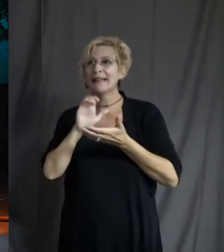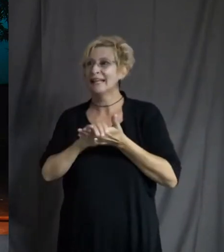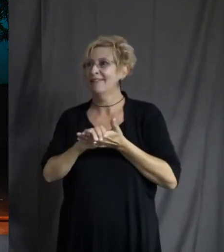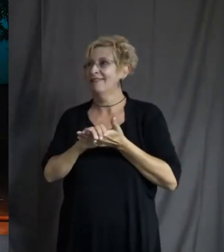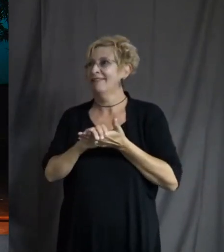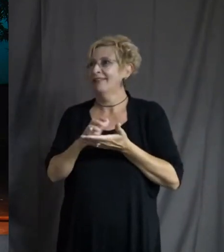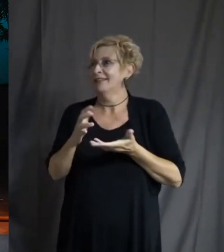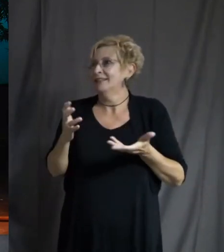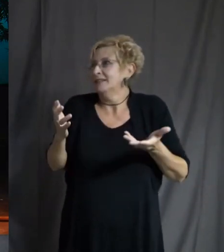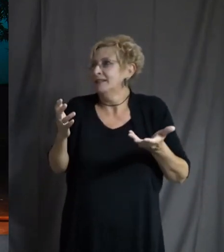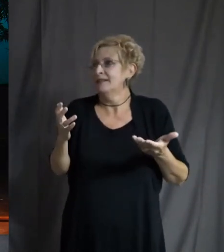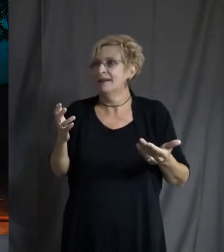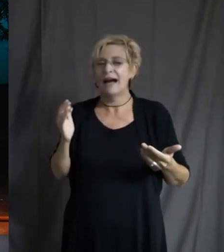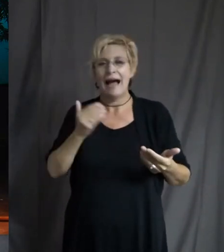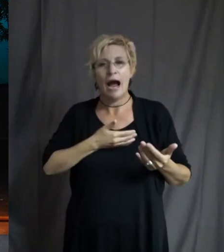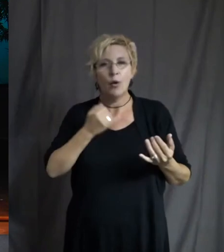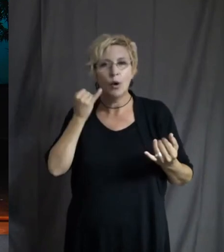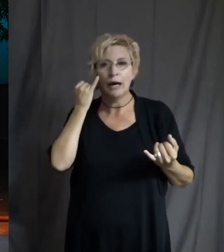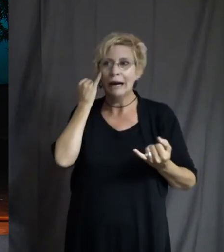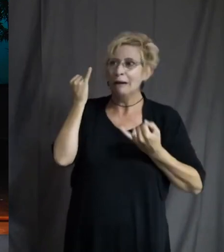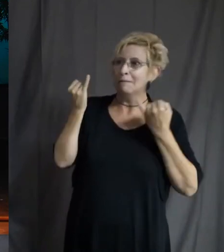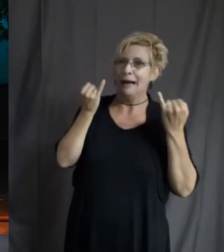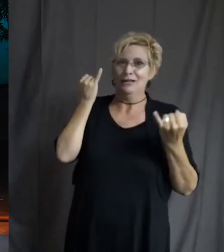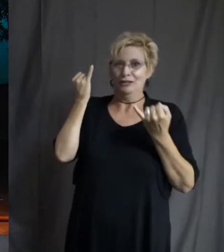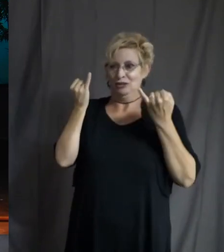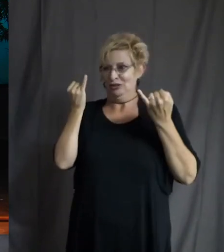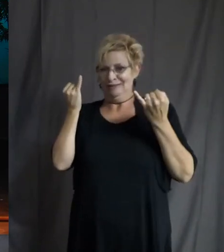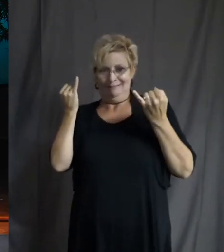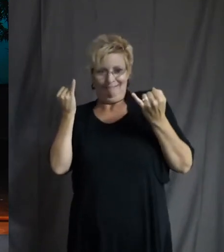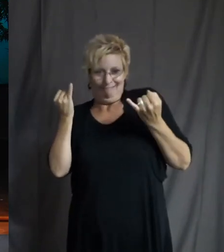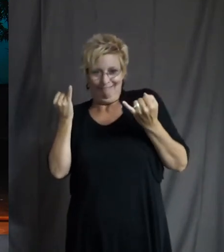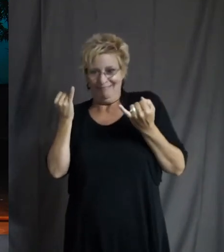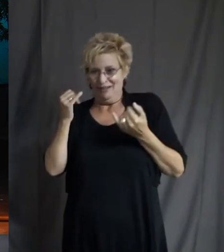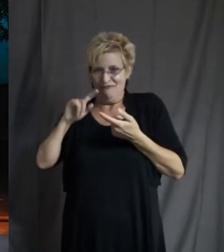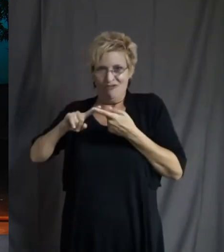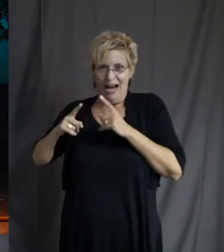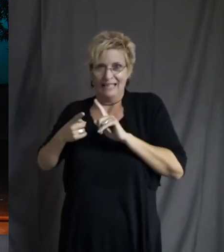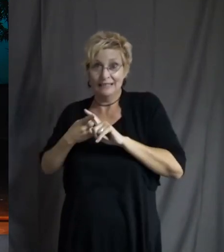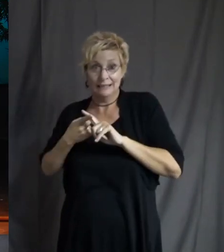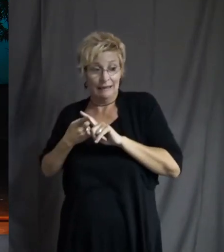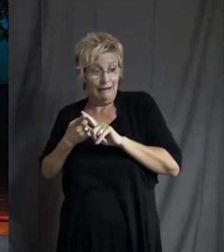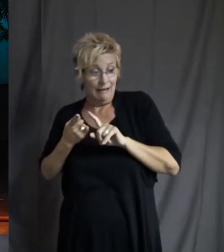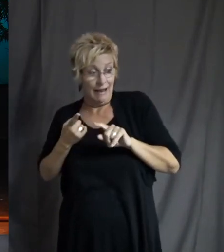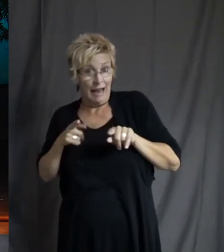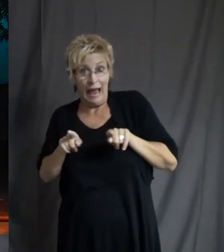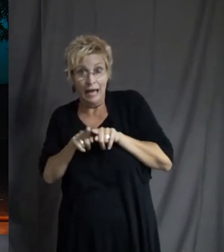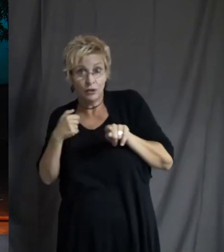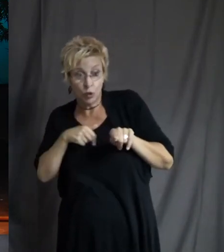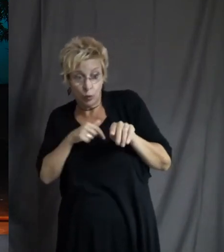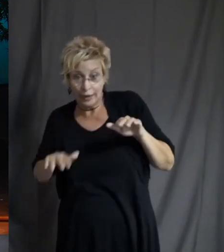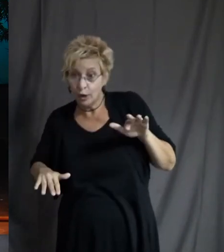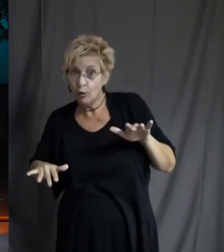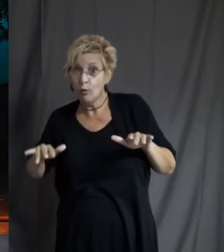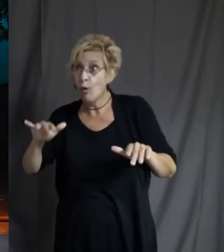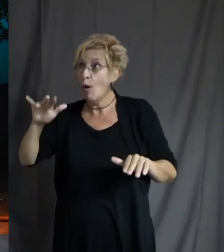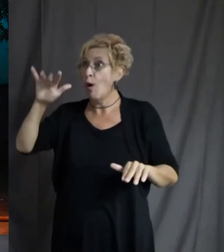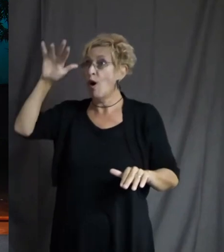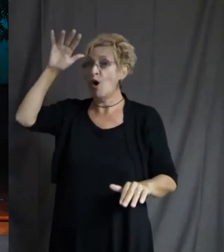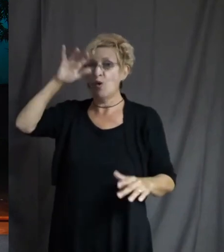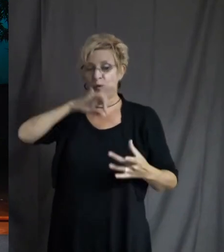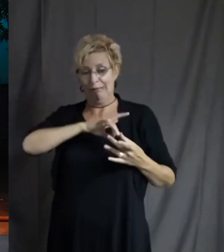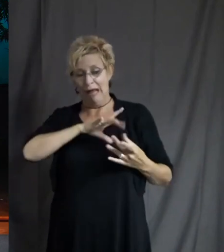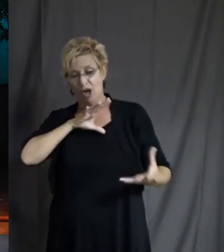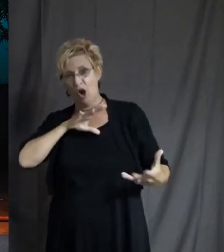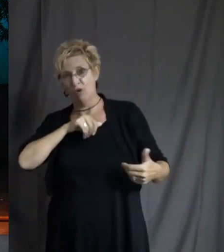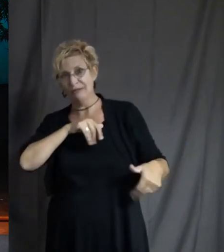let go of our imaginary friends as children as we come to engage and understand more of the real world. But I'd like